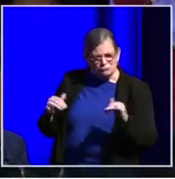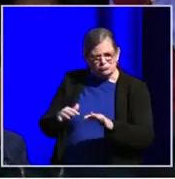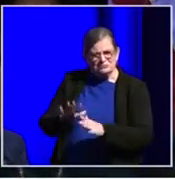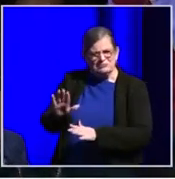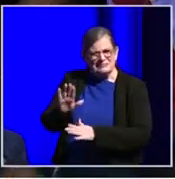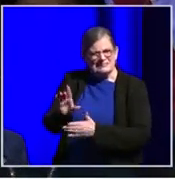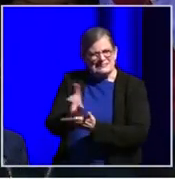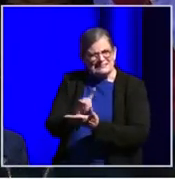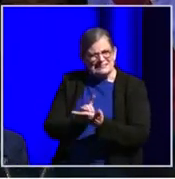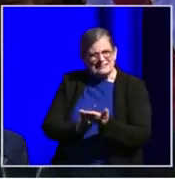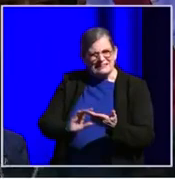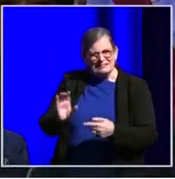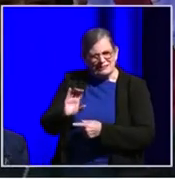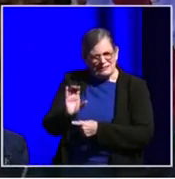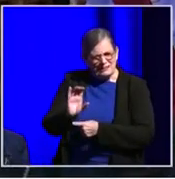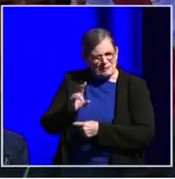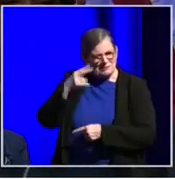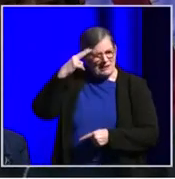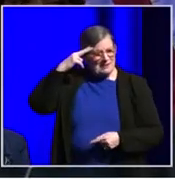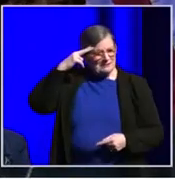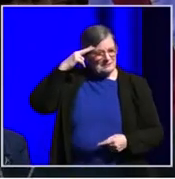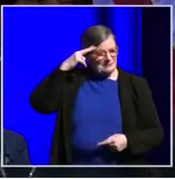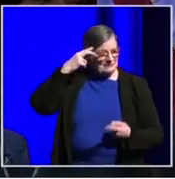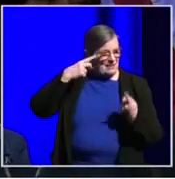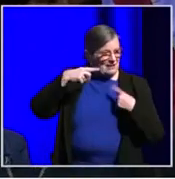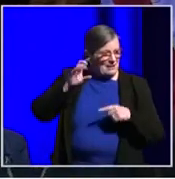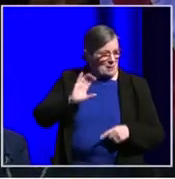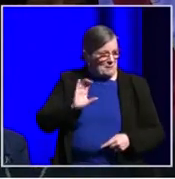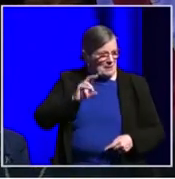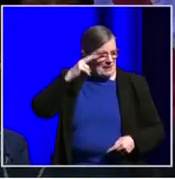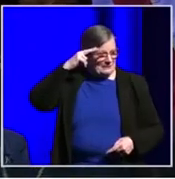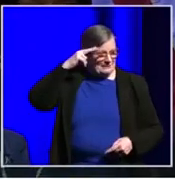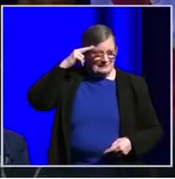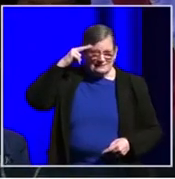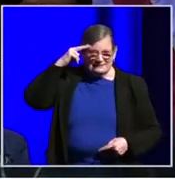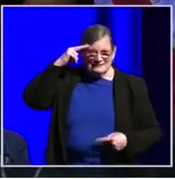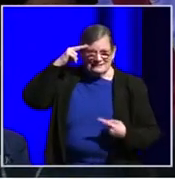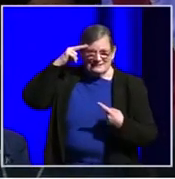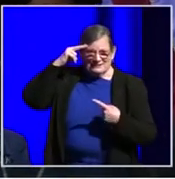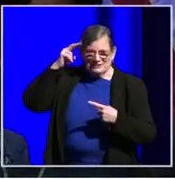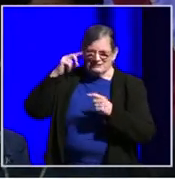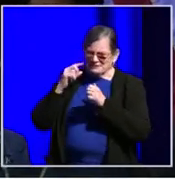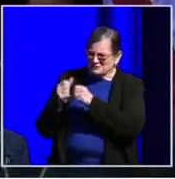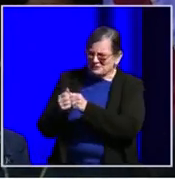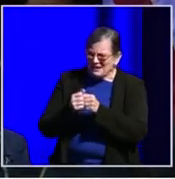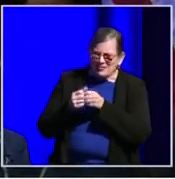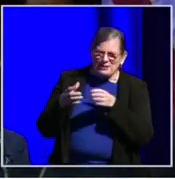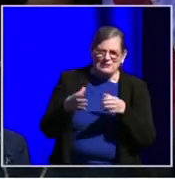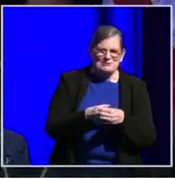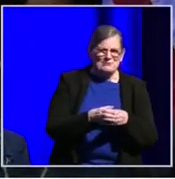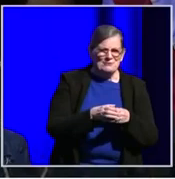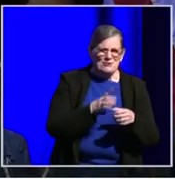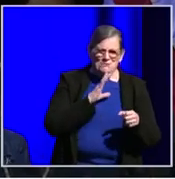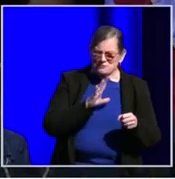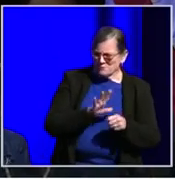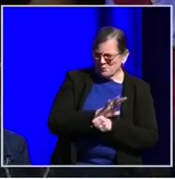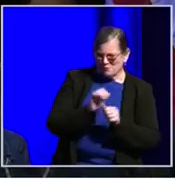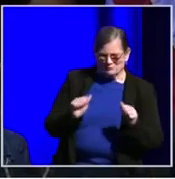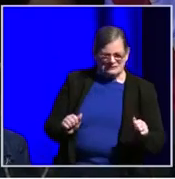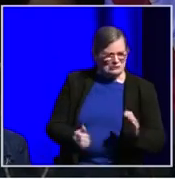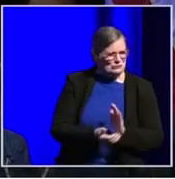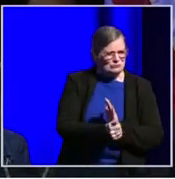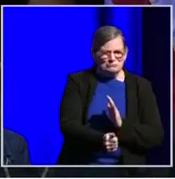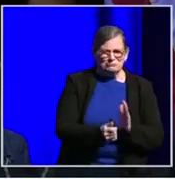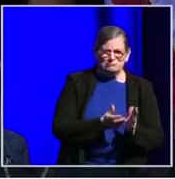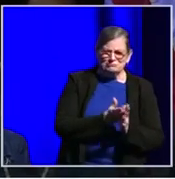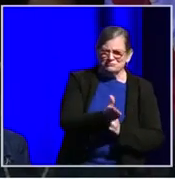and even today, dozens of those folks are still engaged in helping it meet its full potential. As council member, I started out early convening residents,